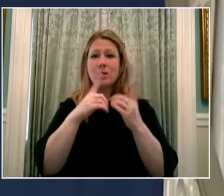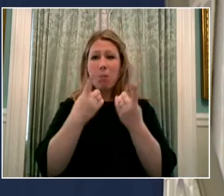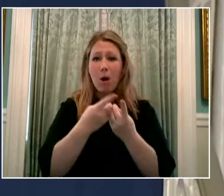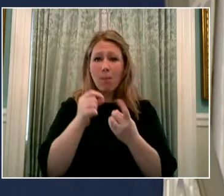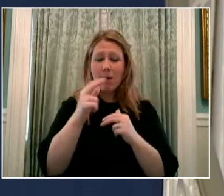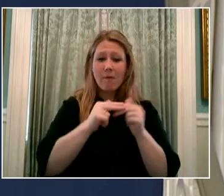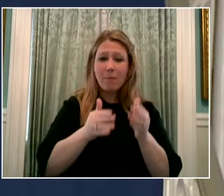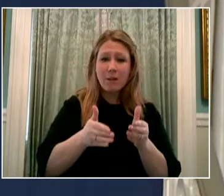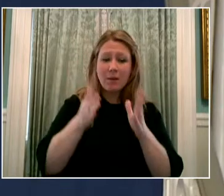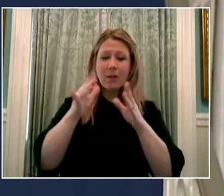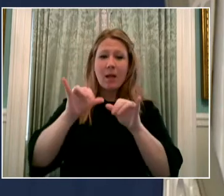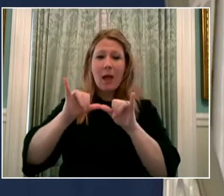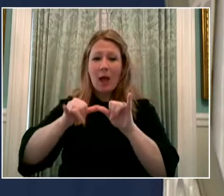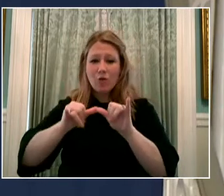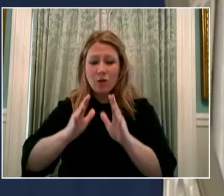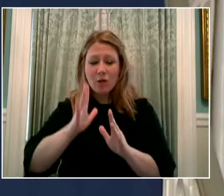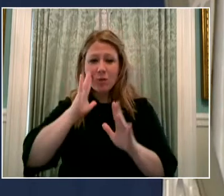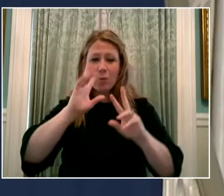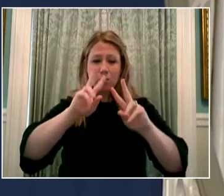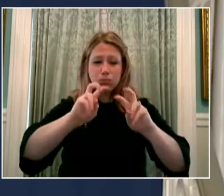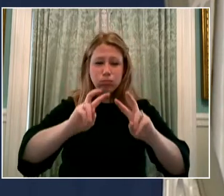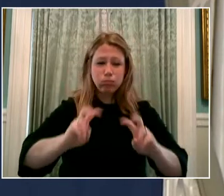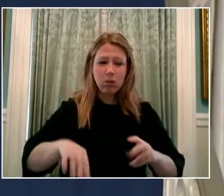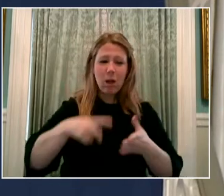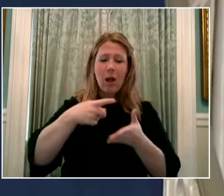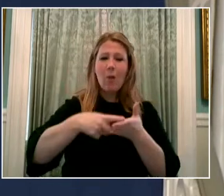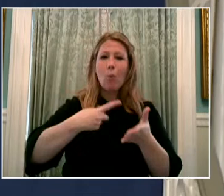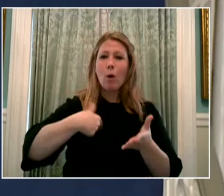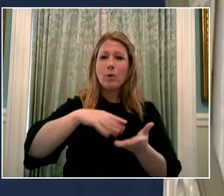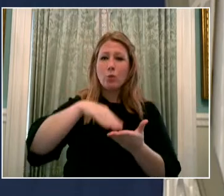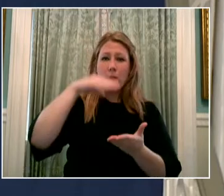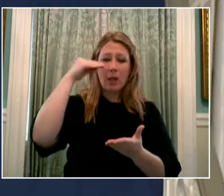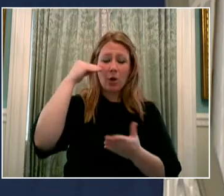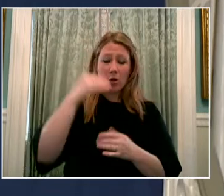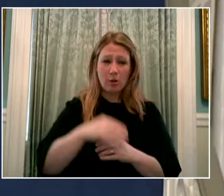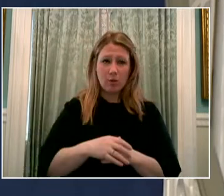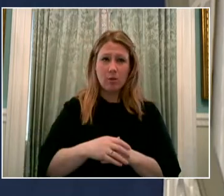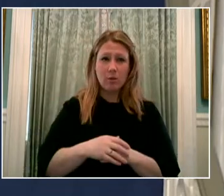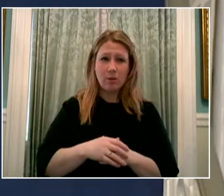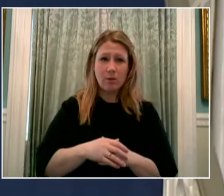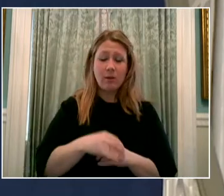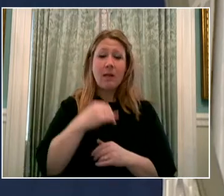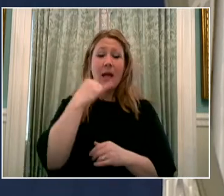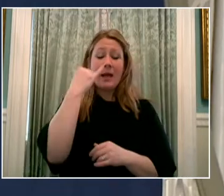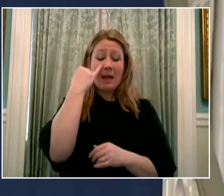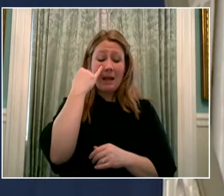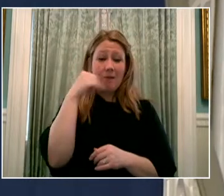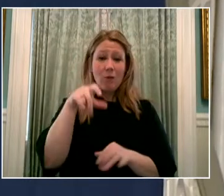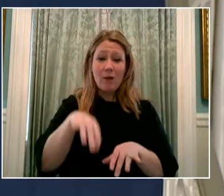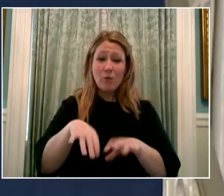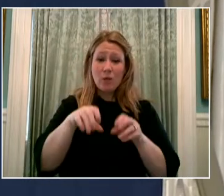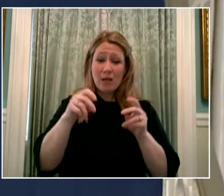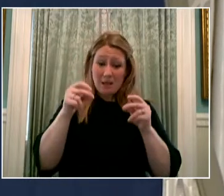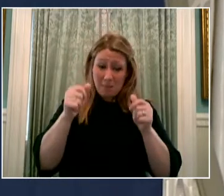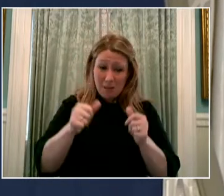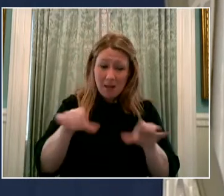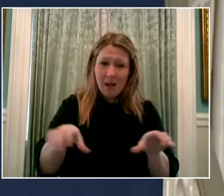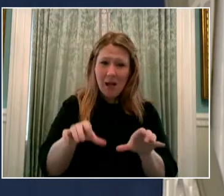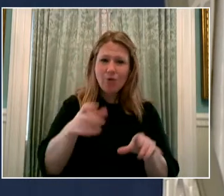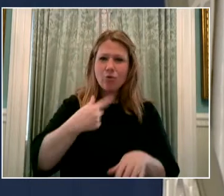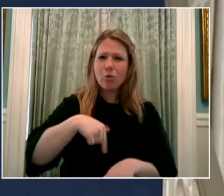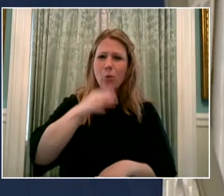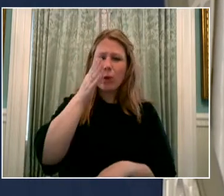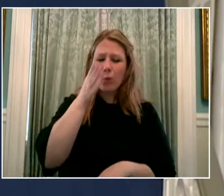this? And if there needs to be immediate actions with existing garages, then we have to take that immediate action. But